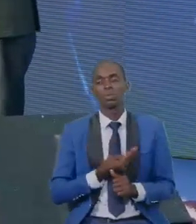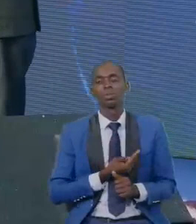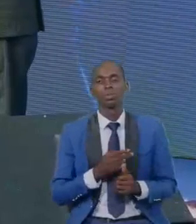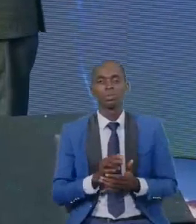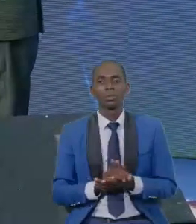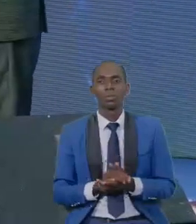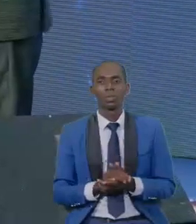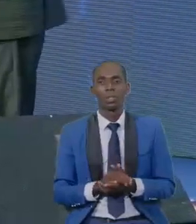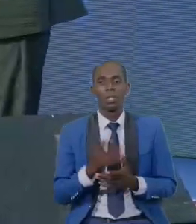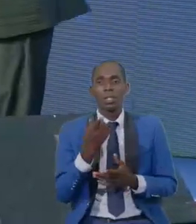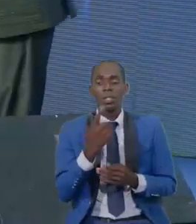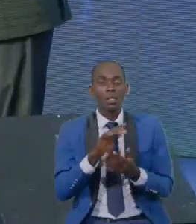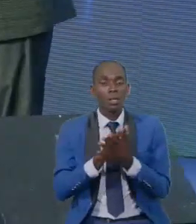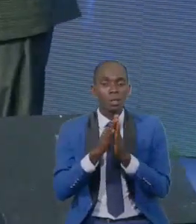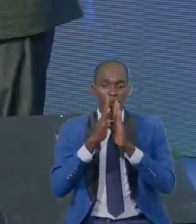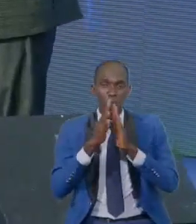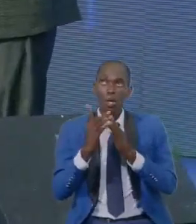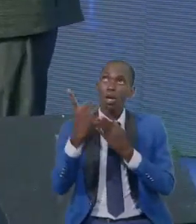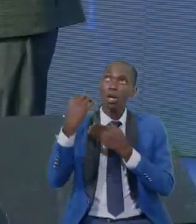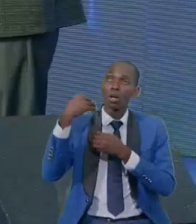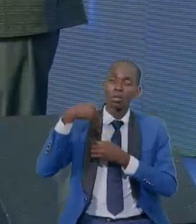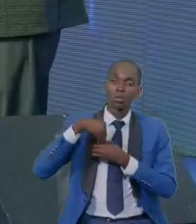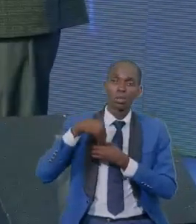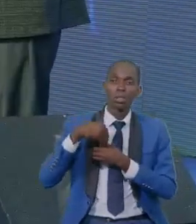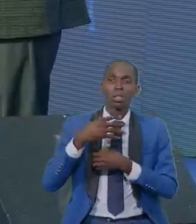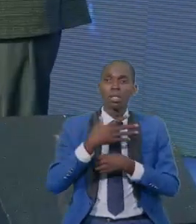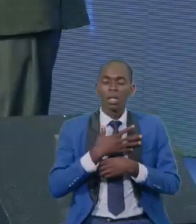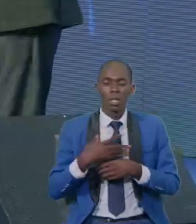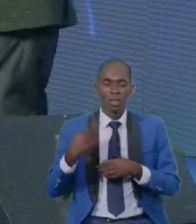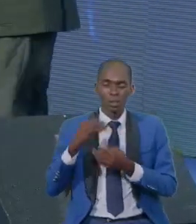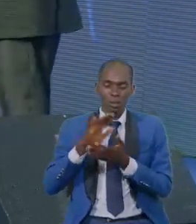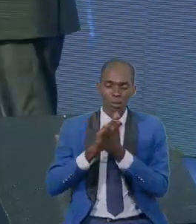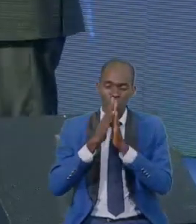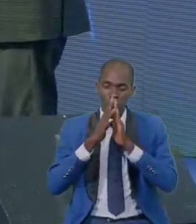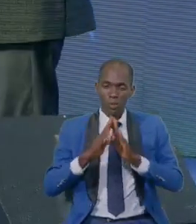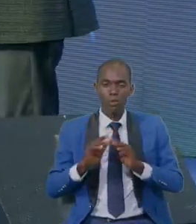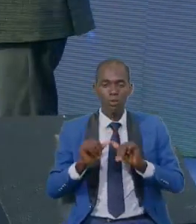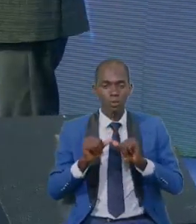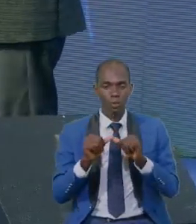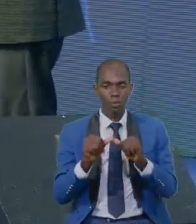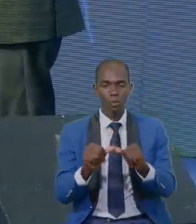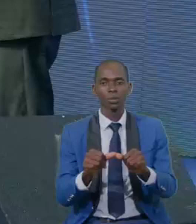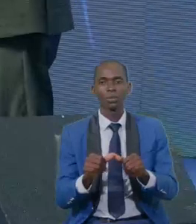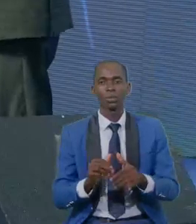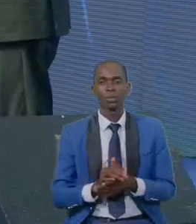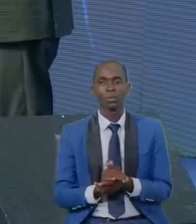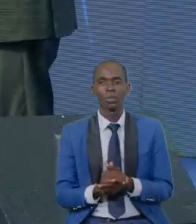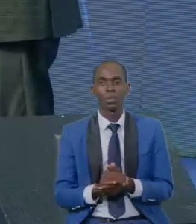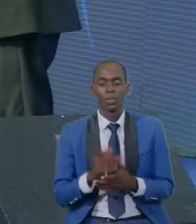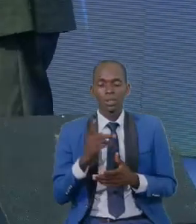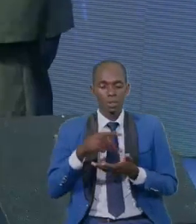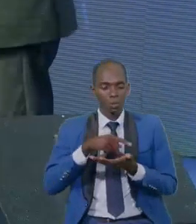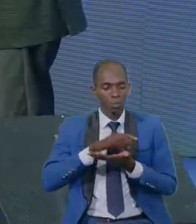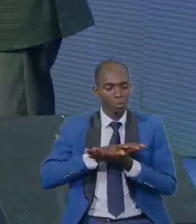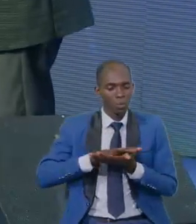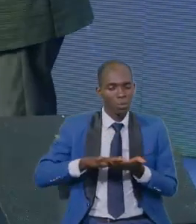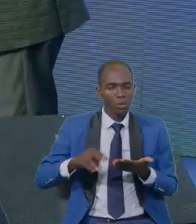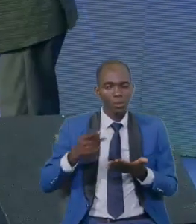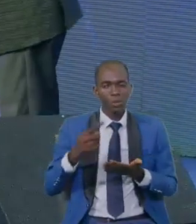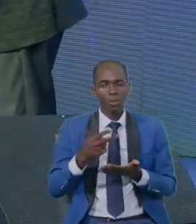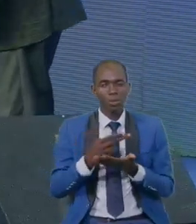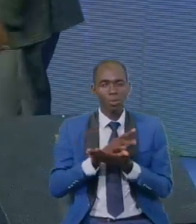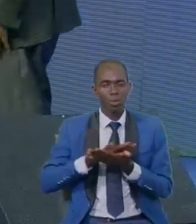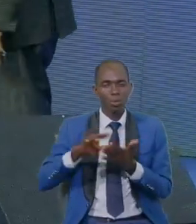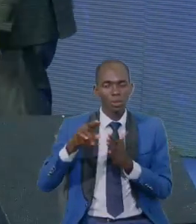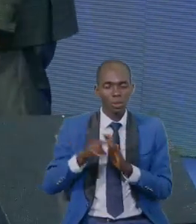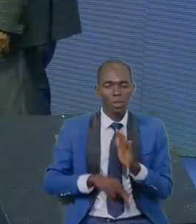The peace comes in and the peace continues. The purity, the holiness comes